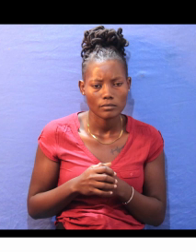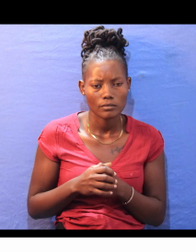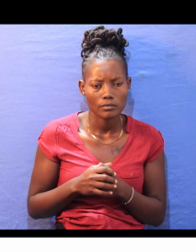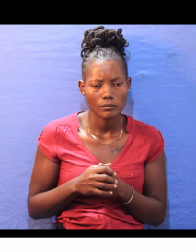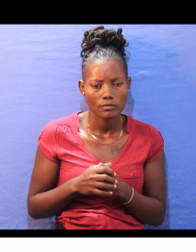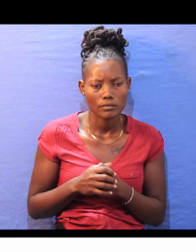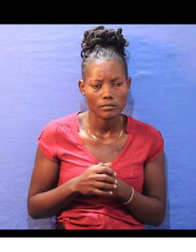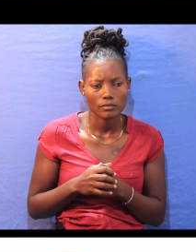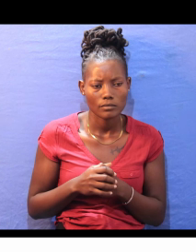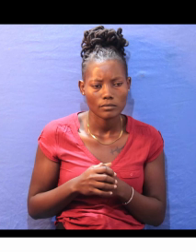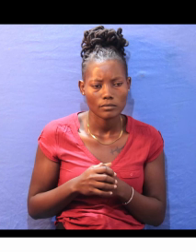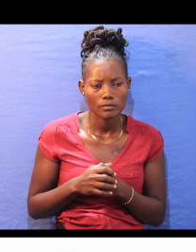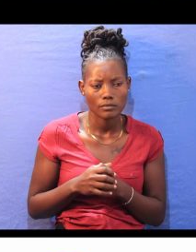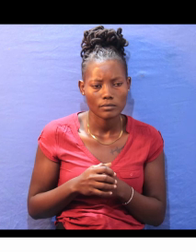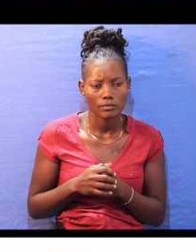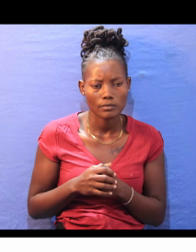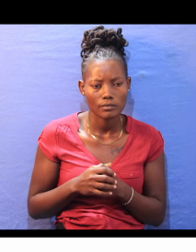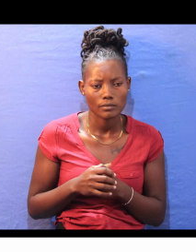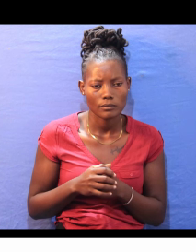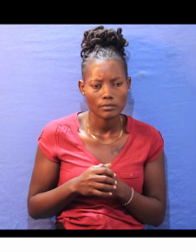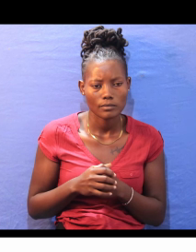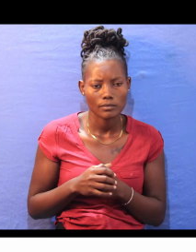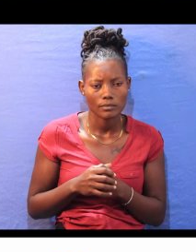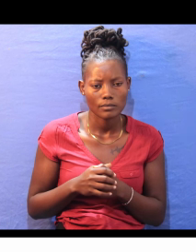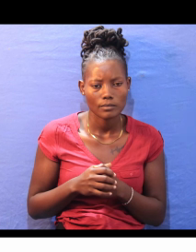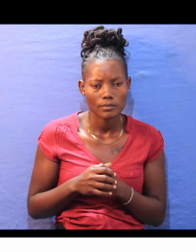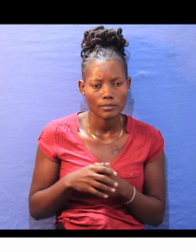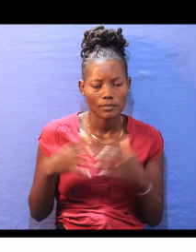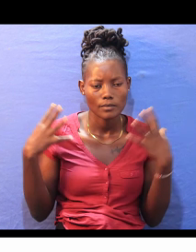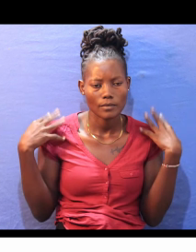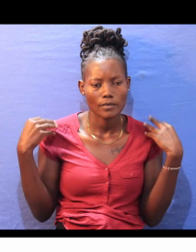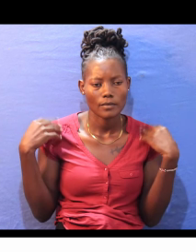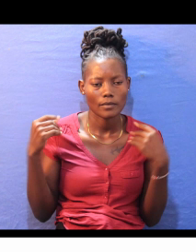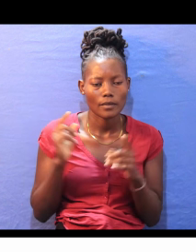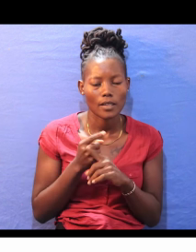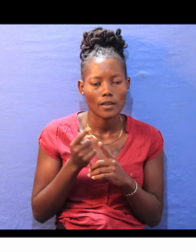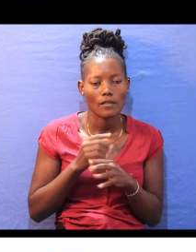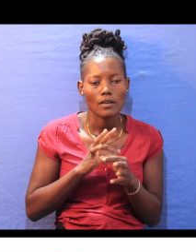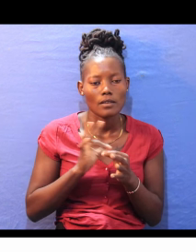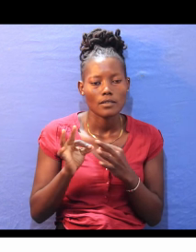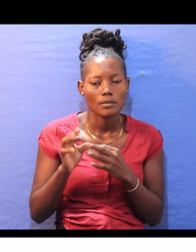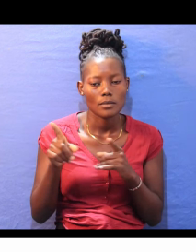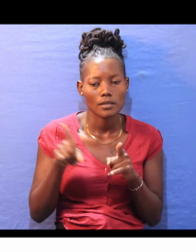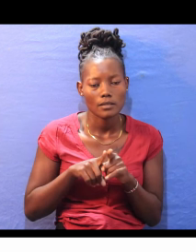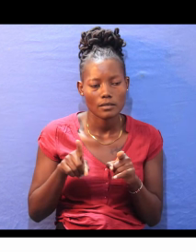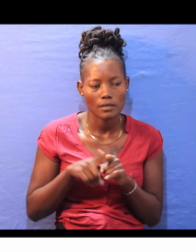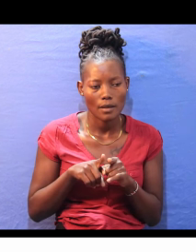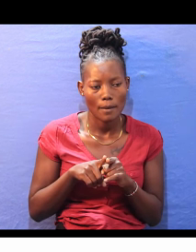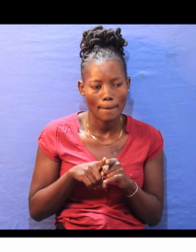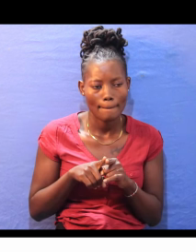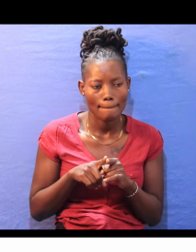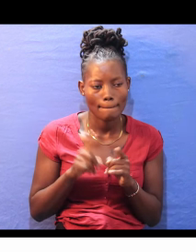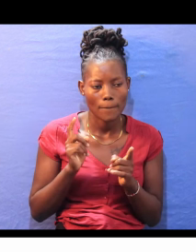swimming, it is emphasizing different speeds and